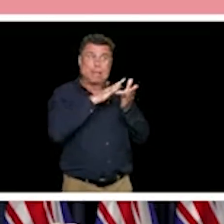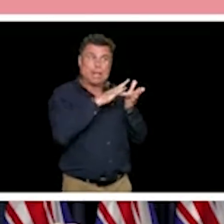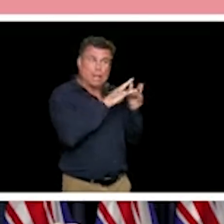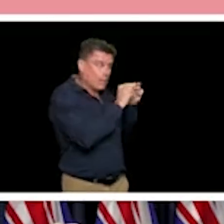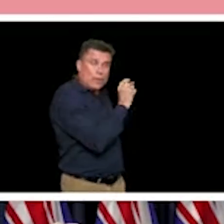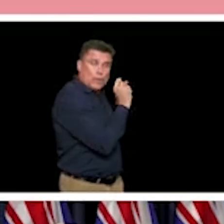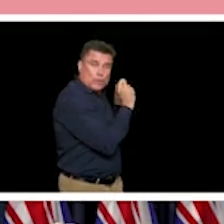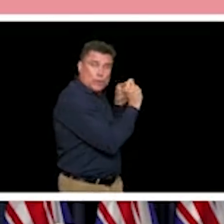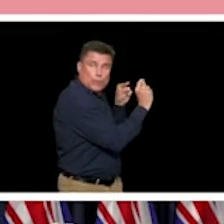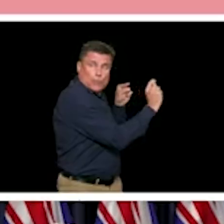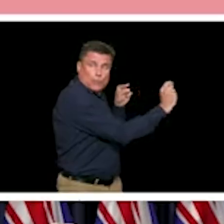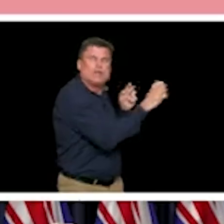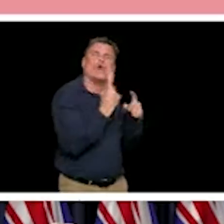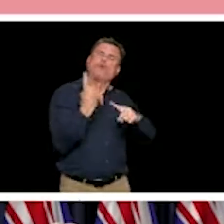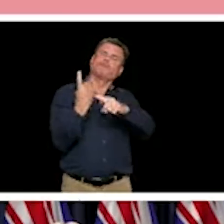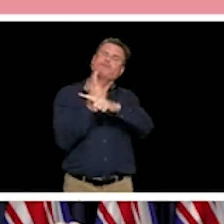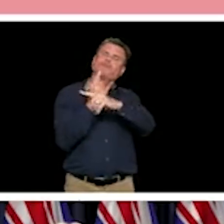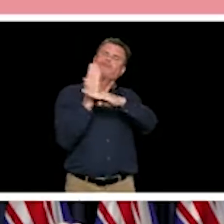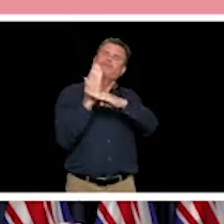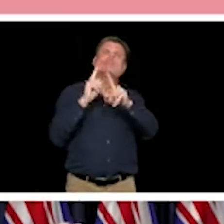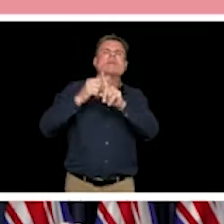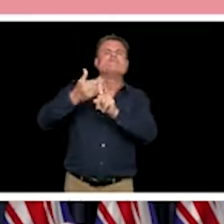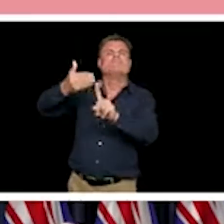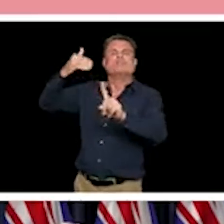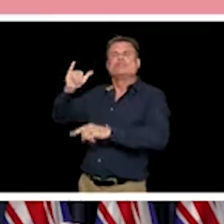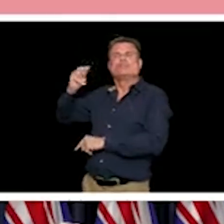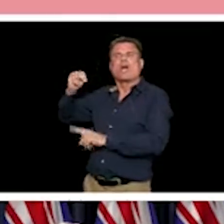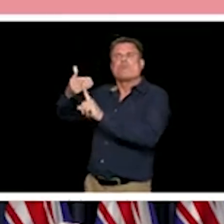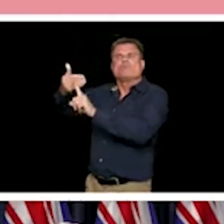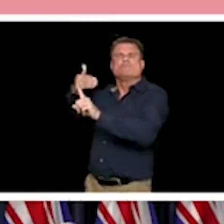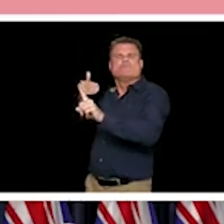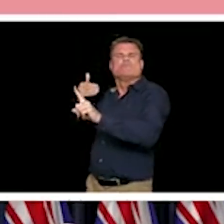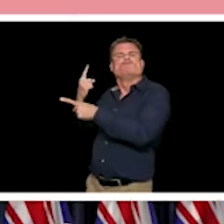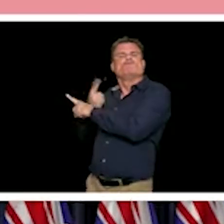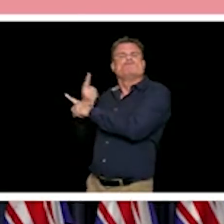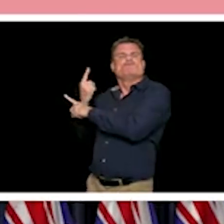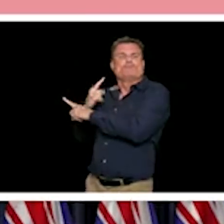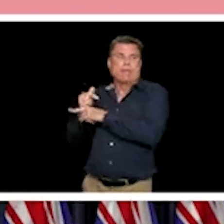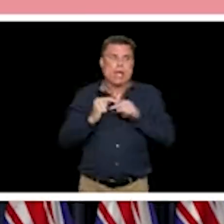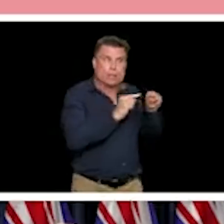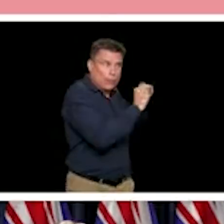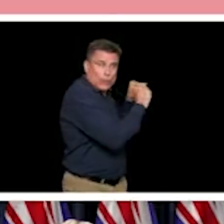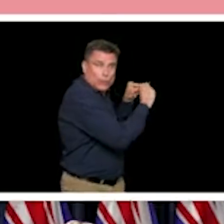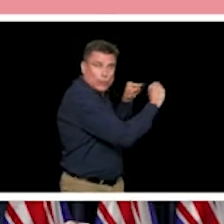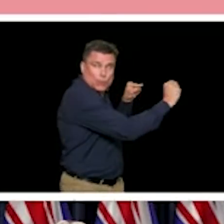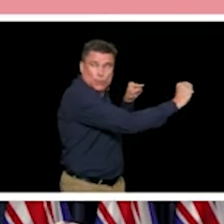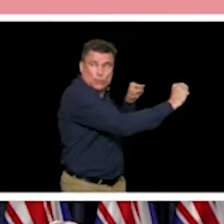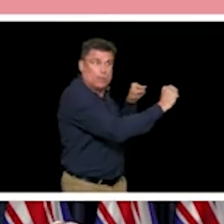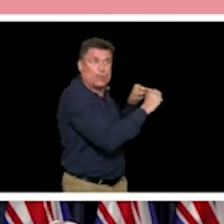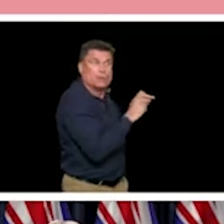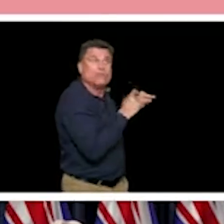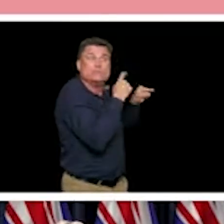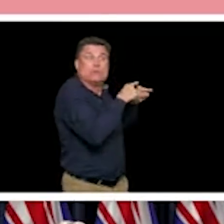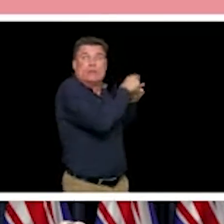it shows again that we are slowly but surely increasing our connections in our communities. I'm particularly heartened